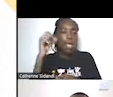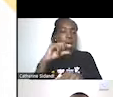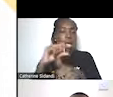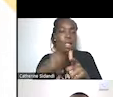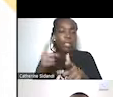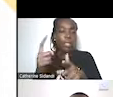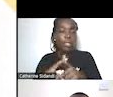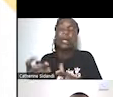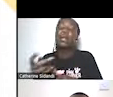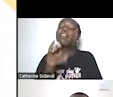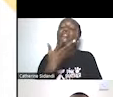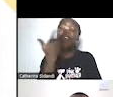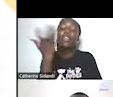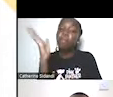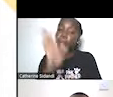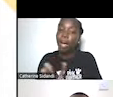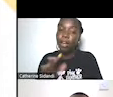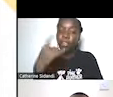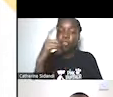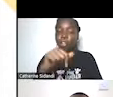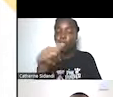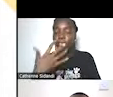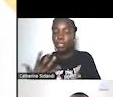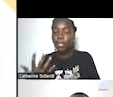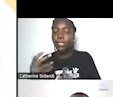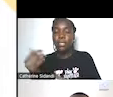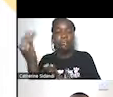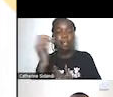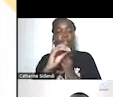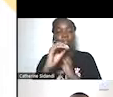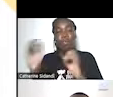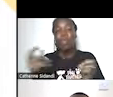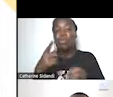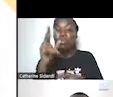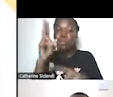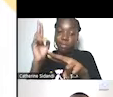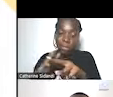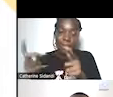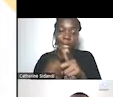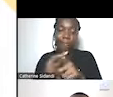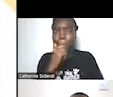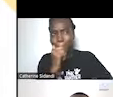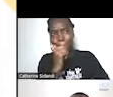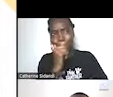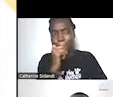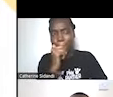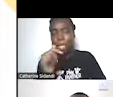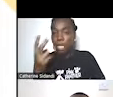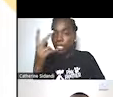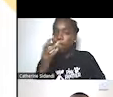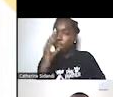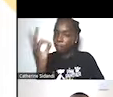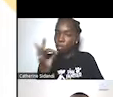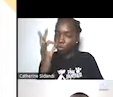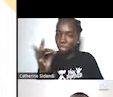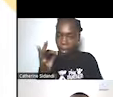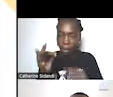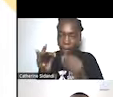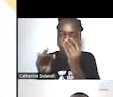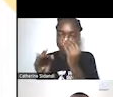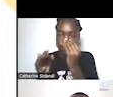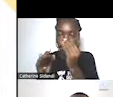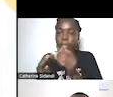unexpected. Yeah. So you sit down and then say that, then look at the future trend.